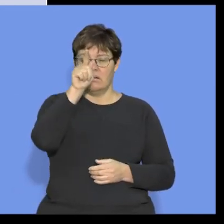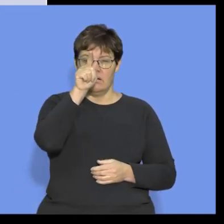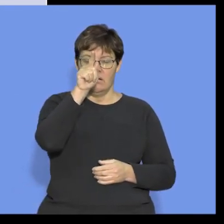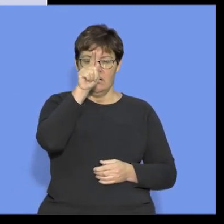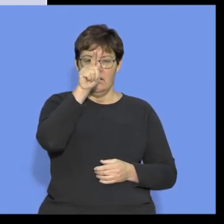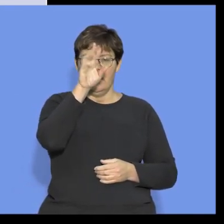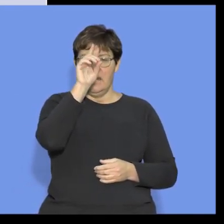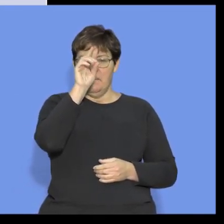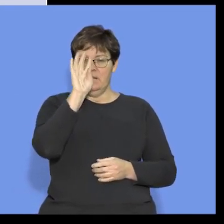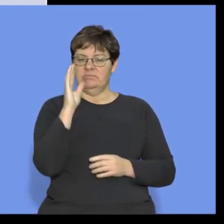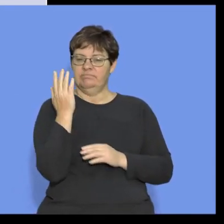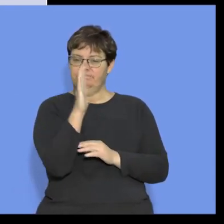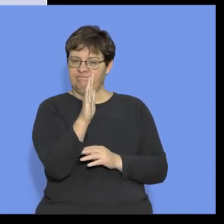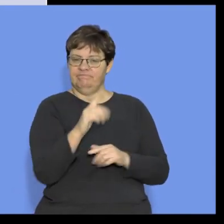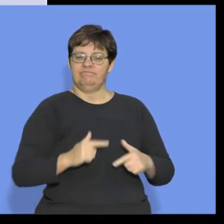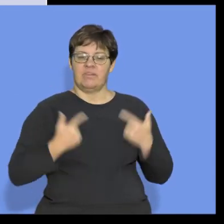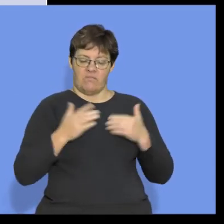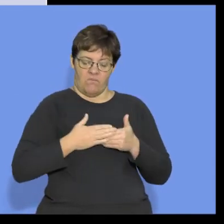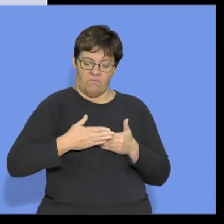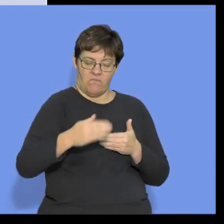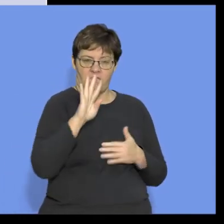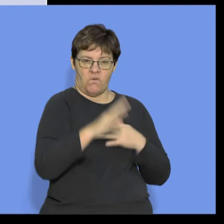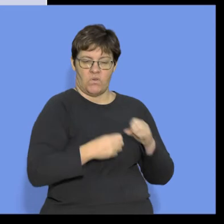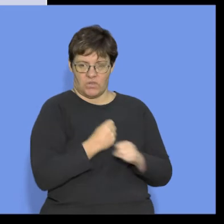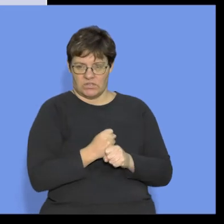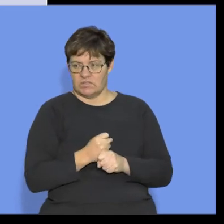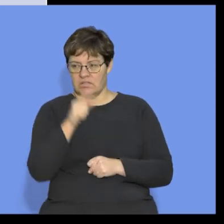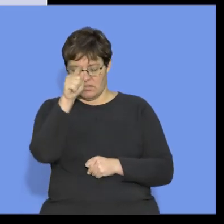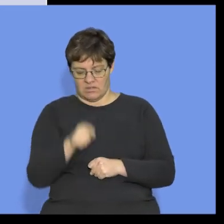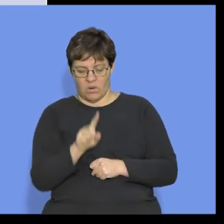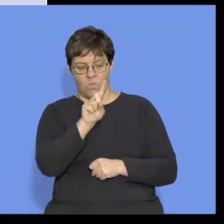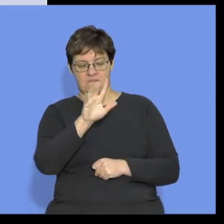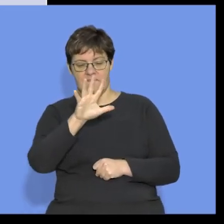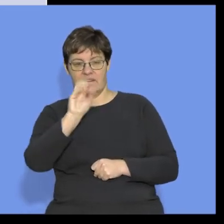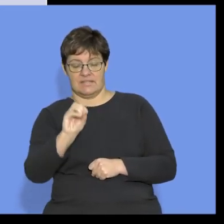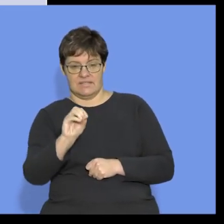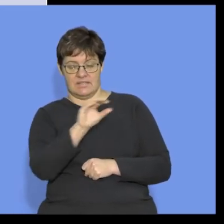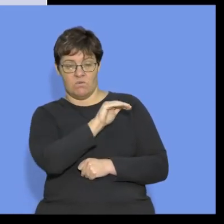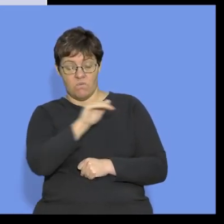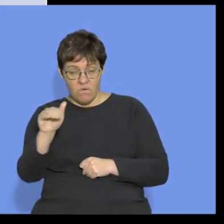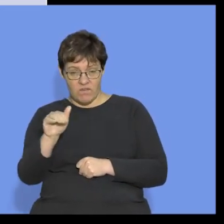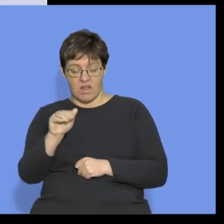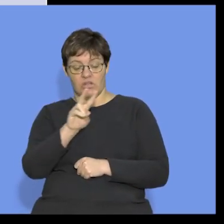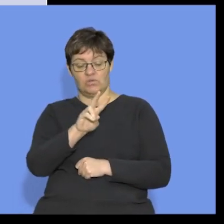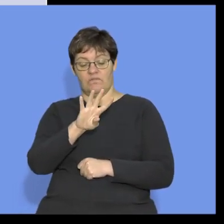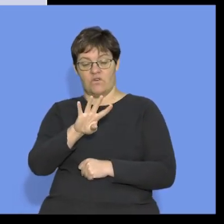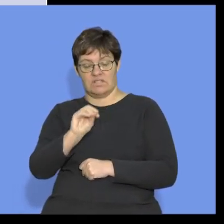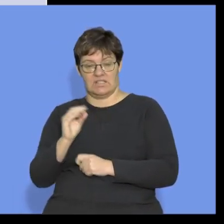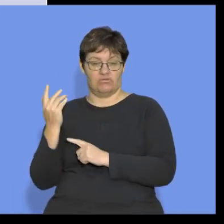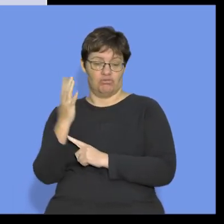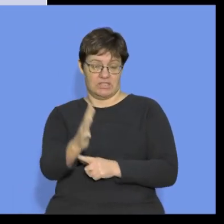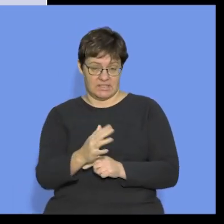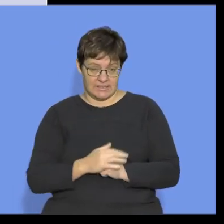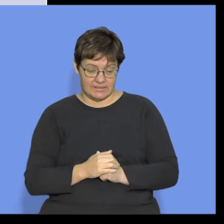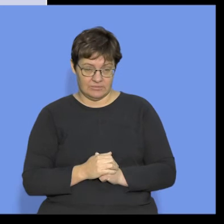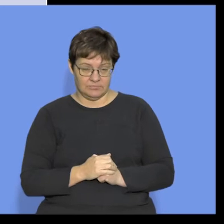is that? The numbers of trees that lives more than 4 years. It's on our table is there. What? It's 150. That's the total.